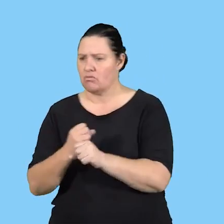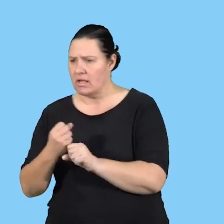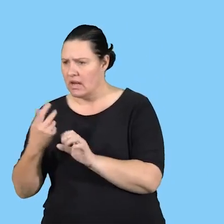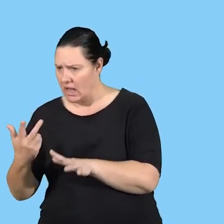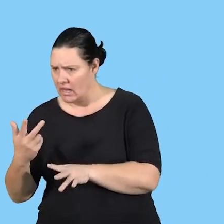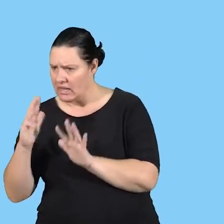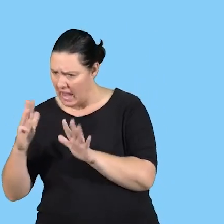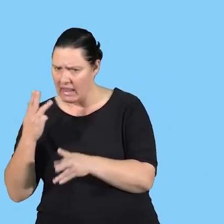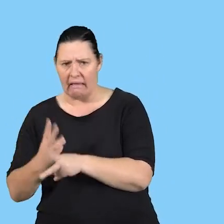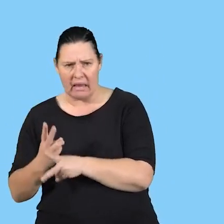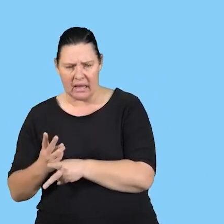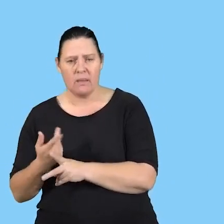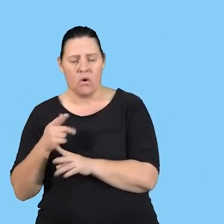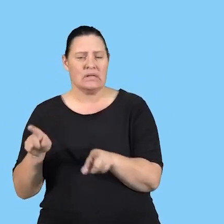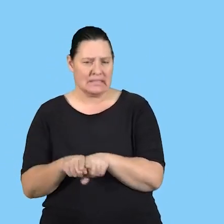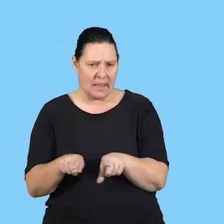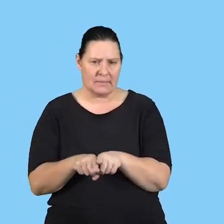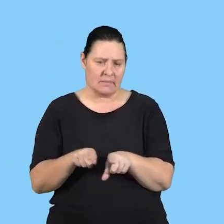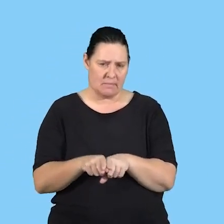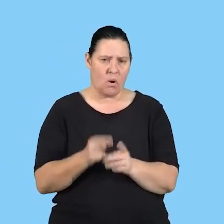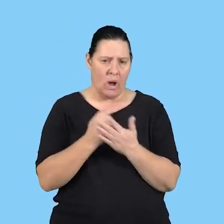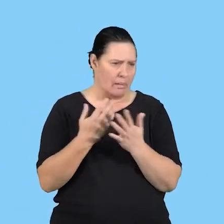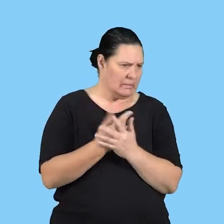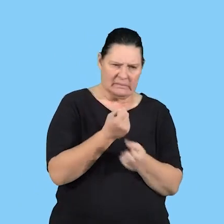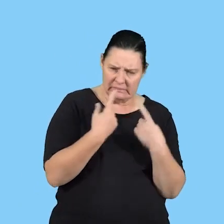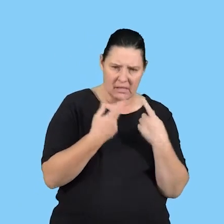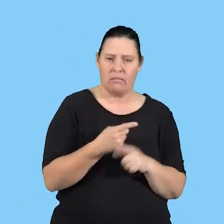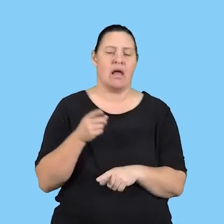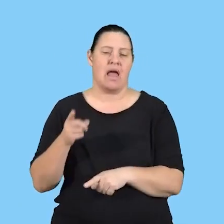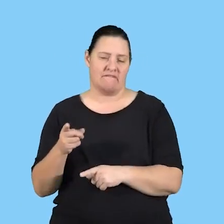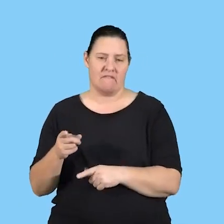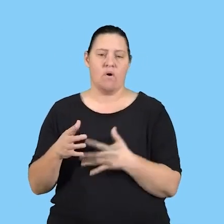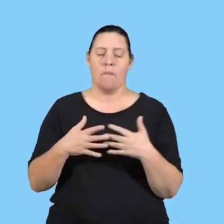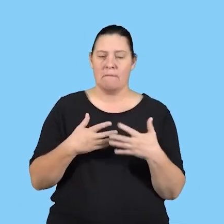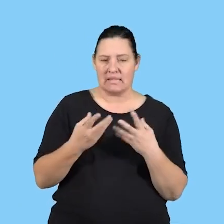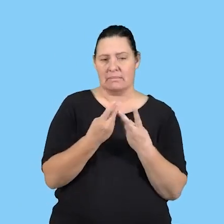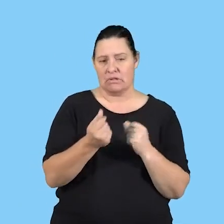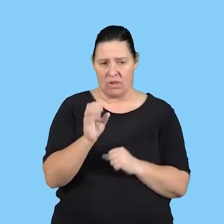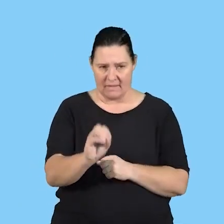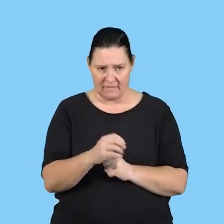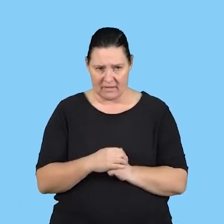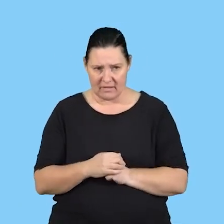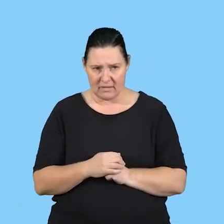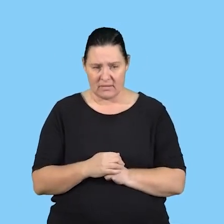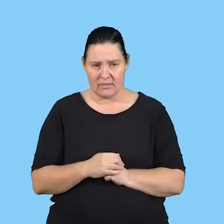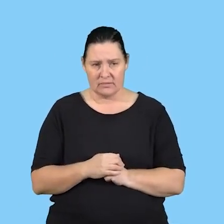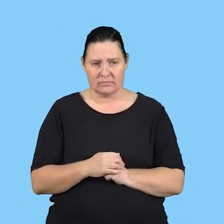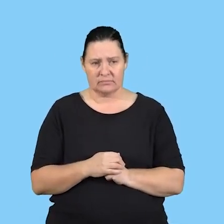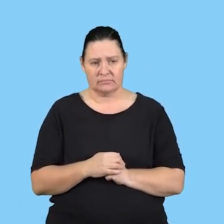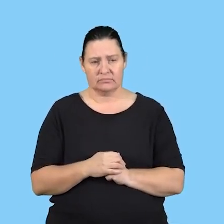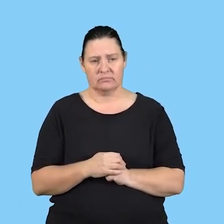It's for the same reason, right? So that's what we have for math and materials. Now, math and